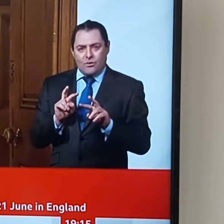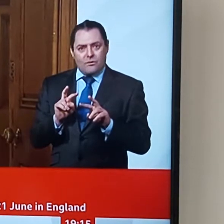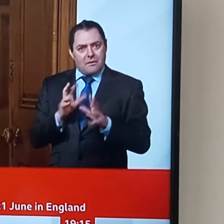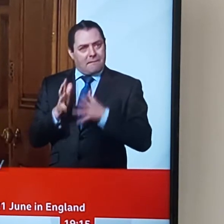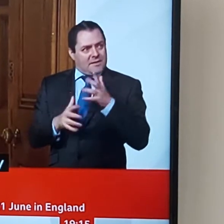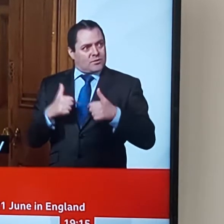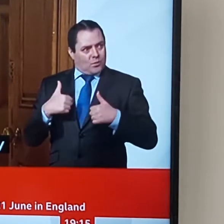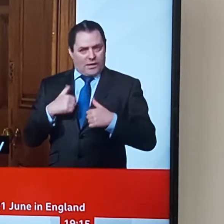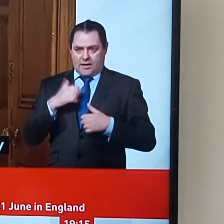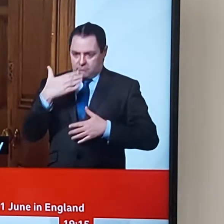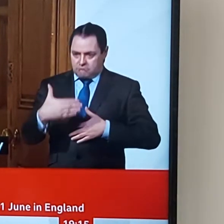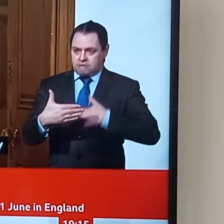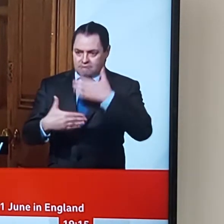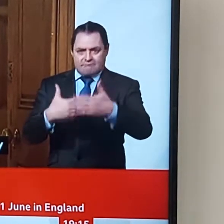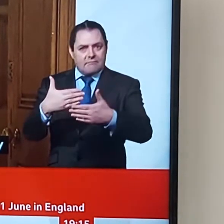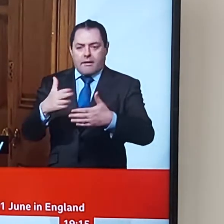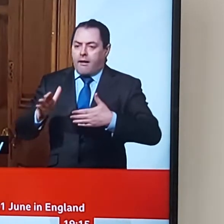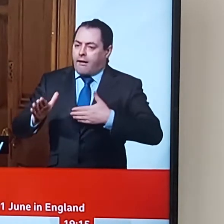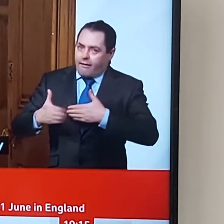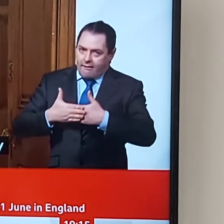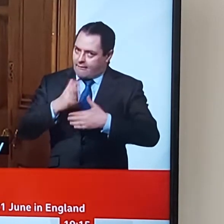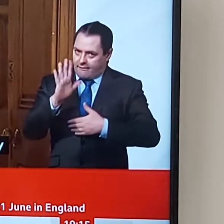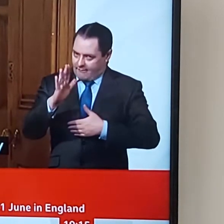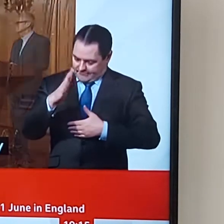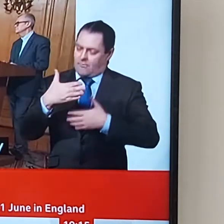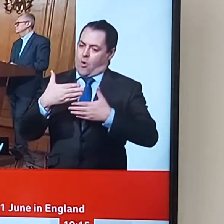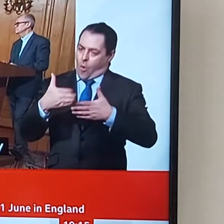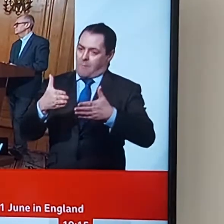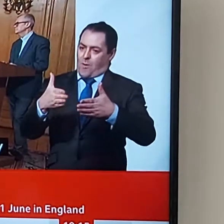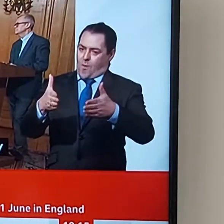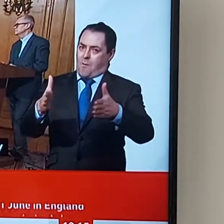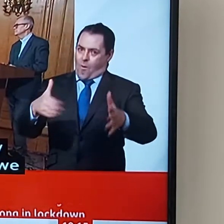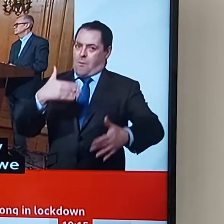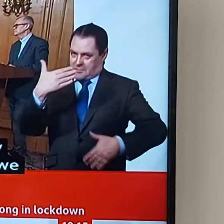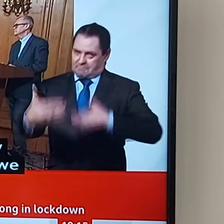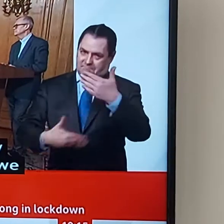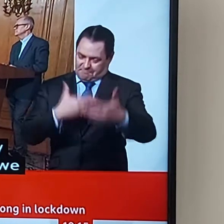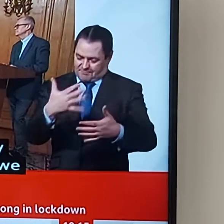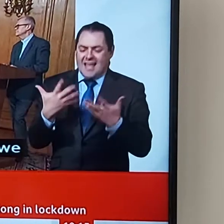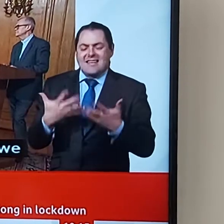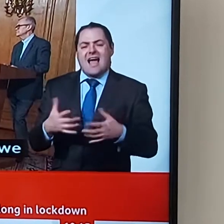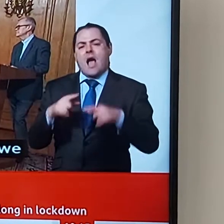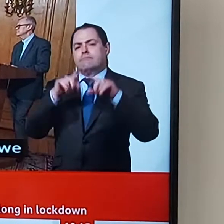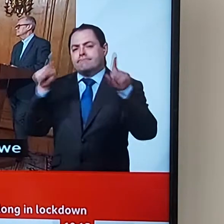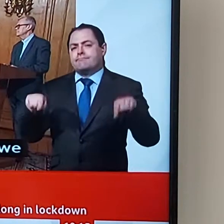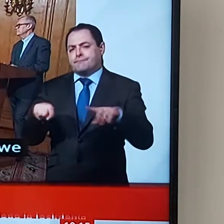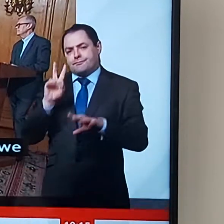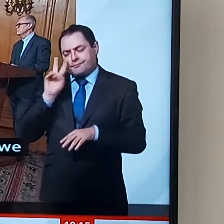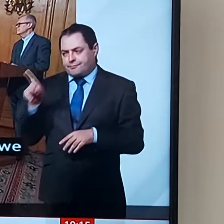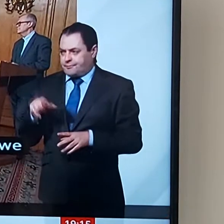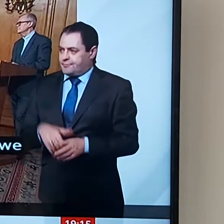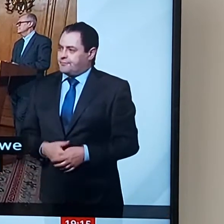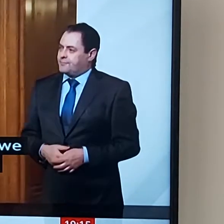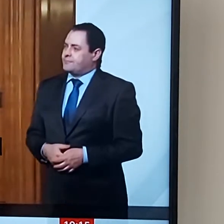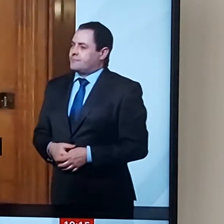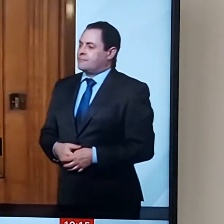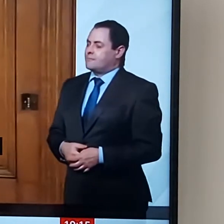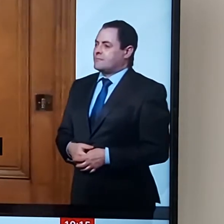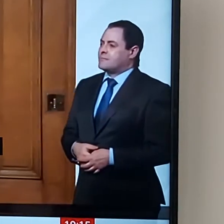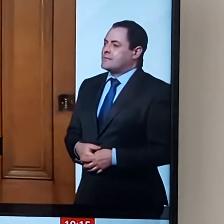not go back. Thank you very much. I'm going to ask Chris to do the slides. Thank you, Prime Minister. First slide, please.